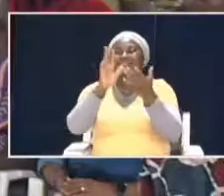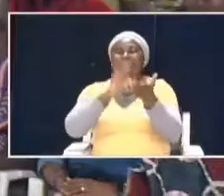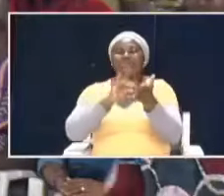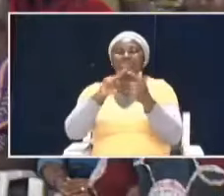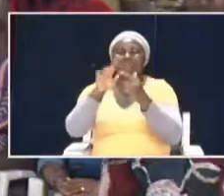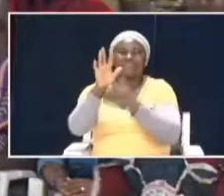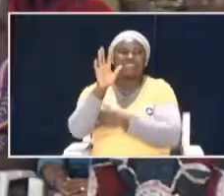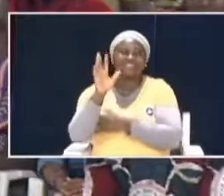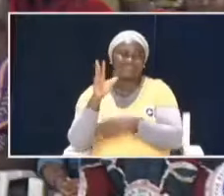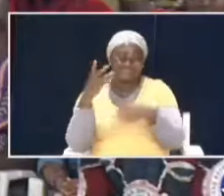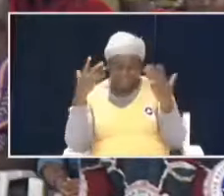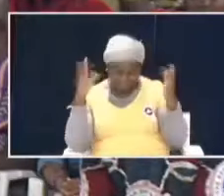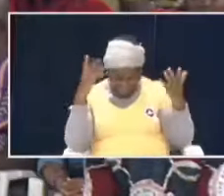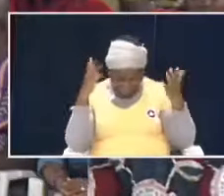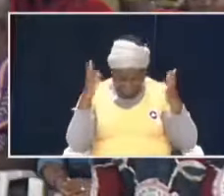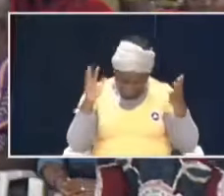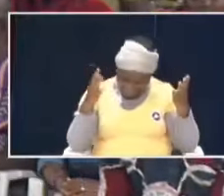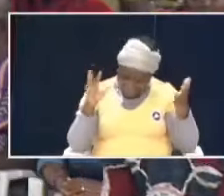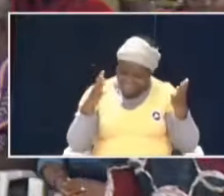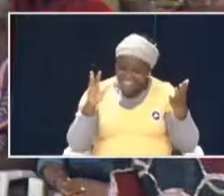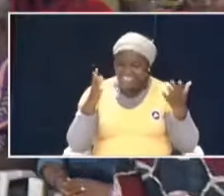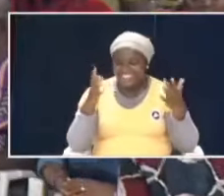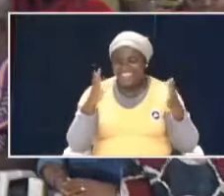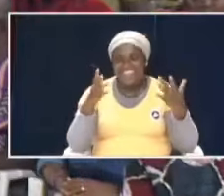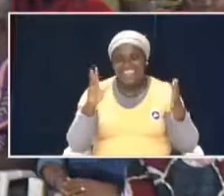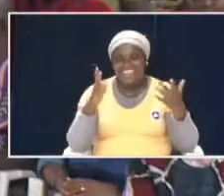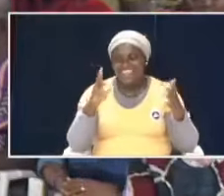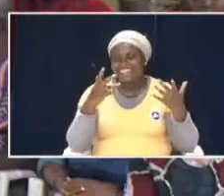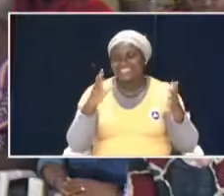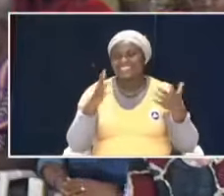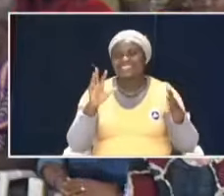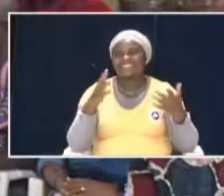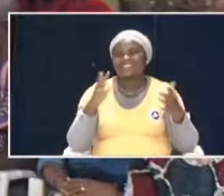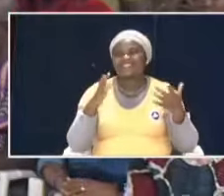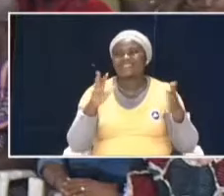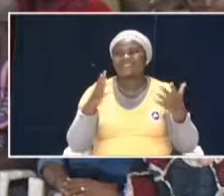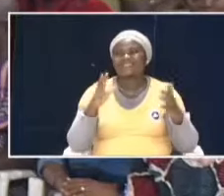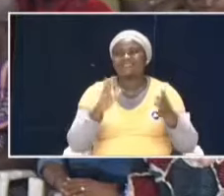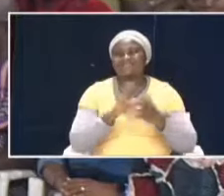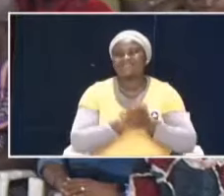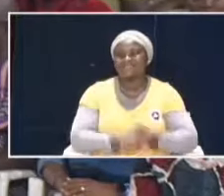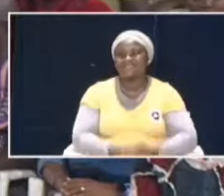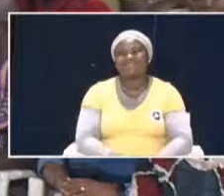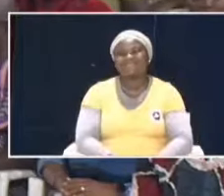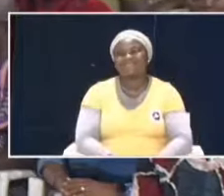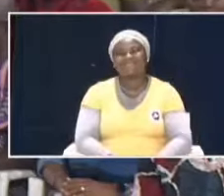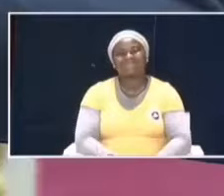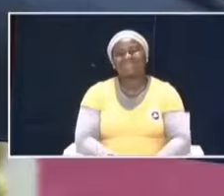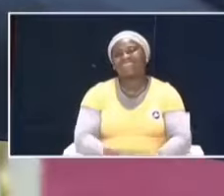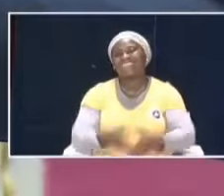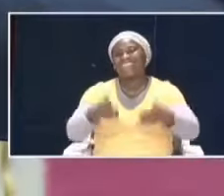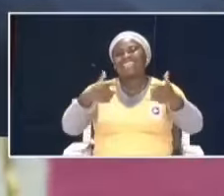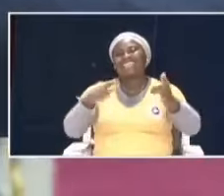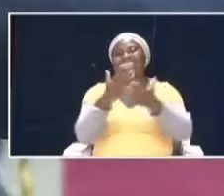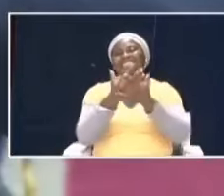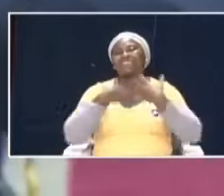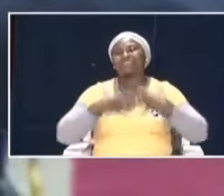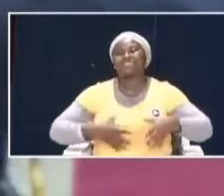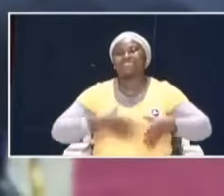Lesson. Let somebody shout